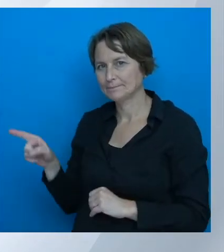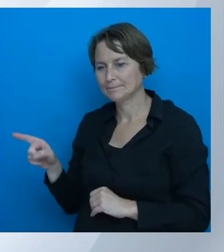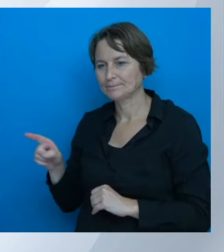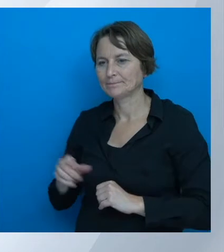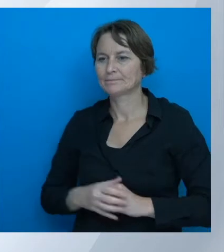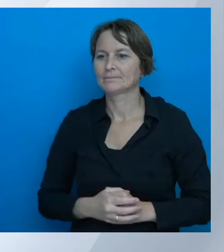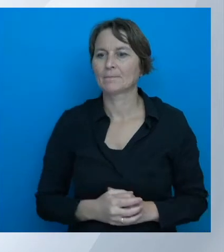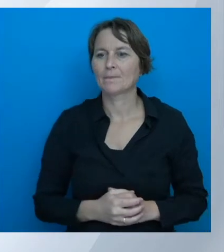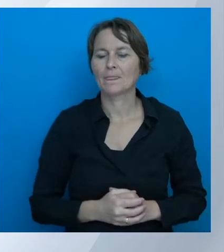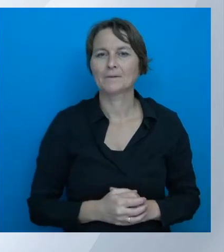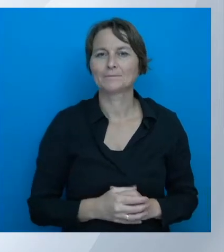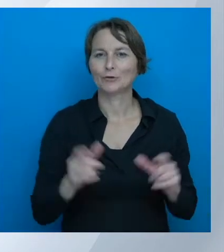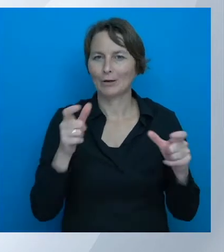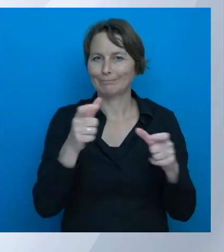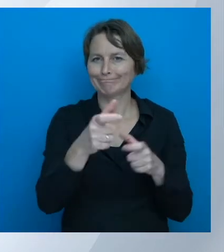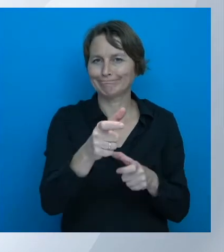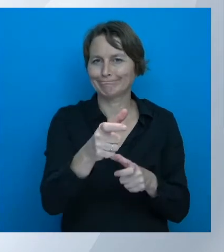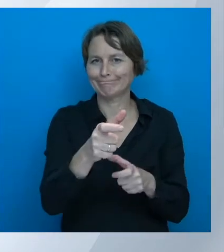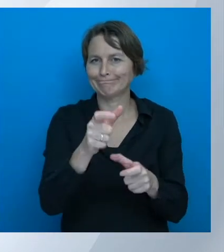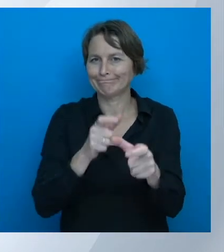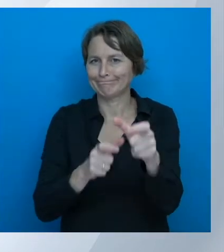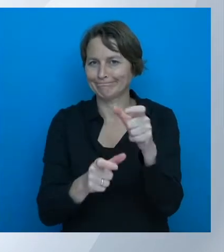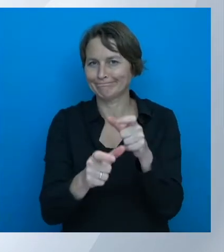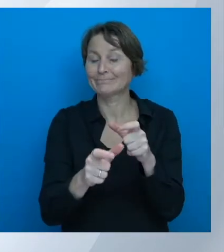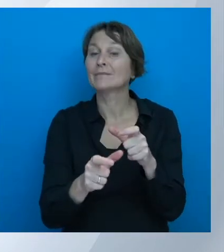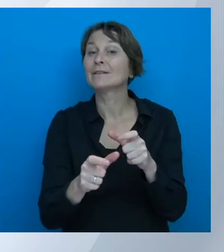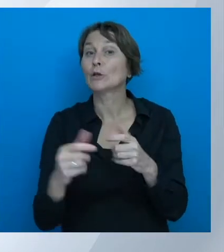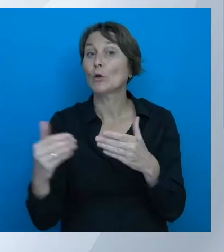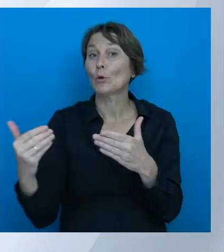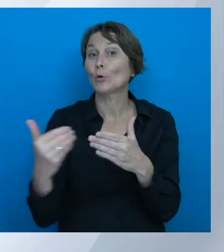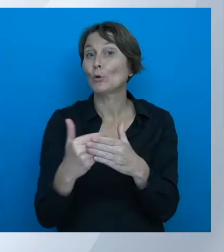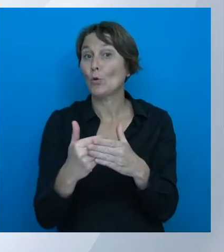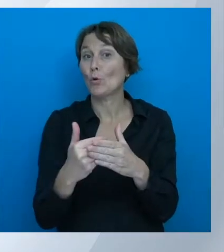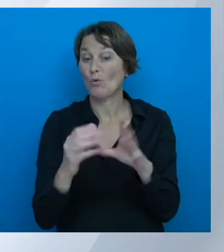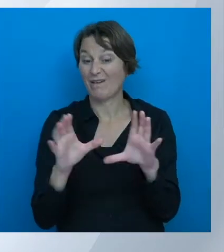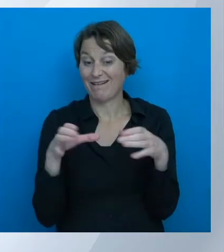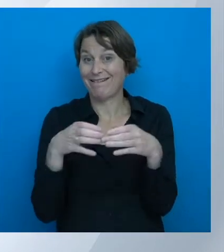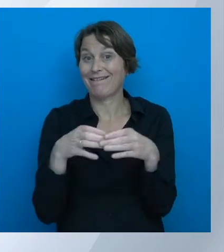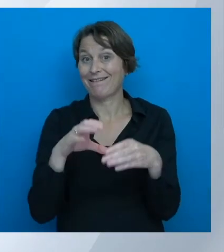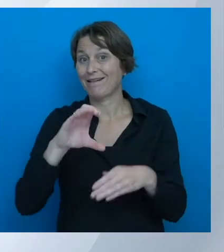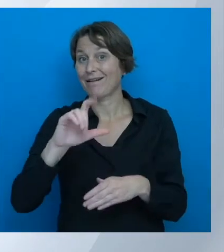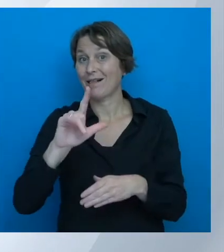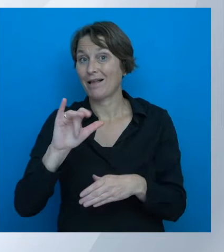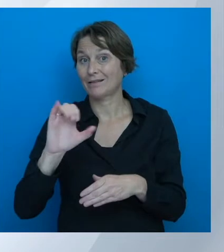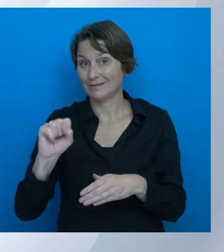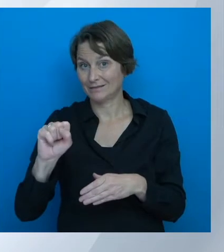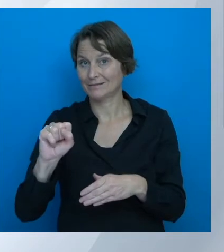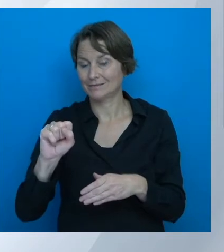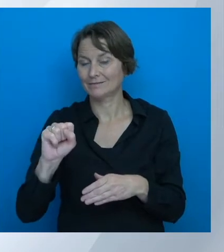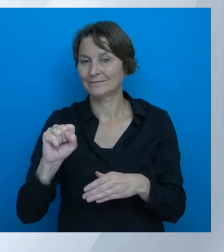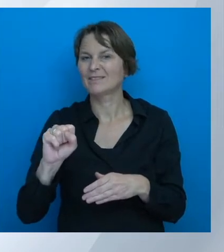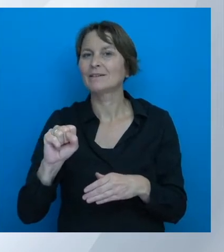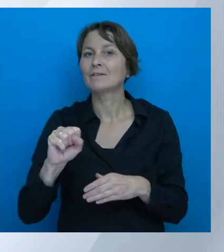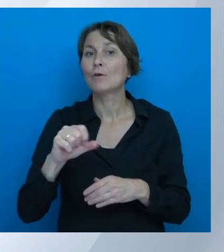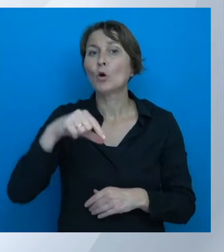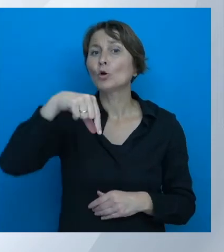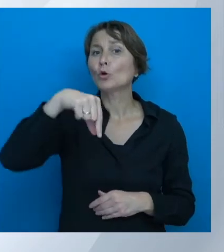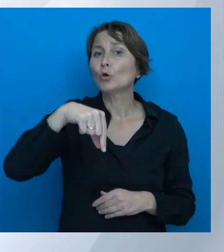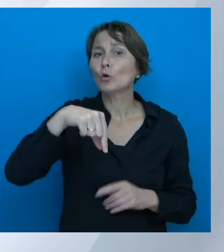And then we're just going to create another class for our queue access. For the queue, we only need one class. We don't need